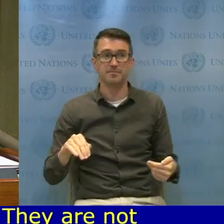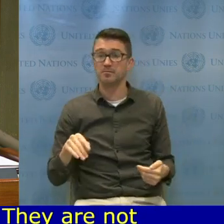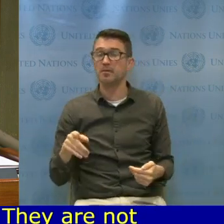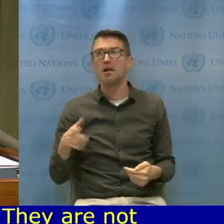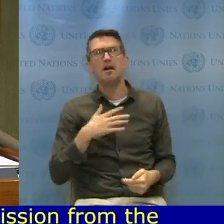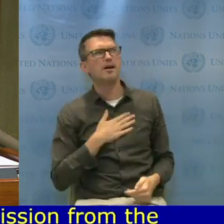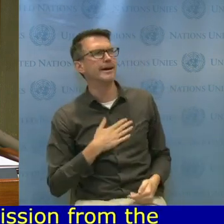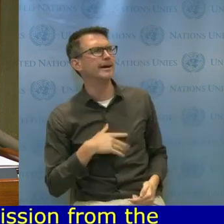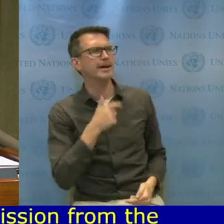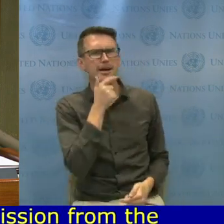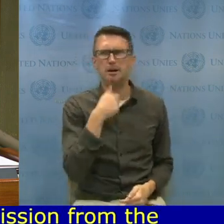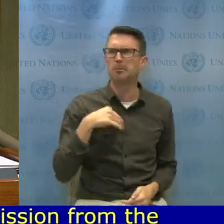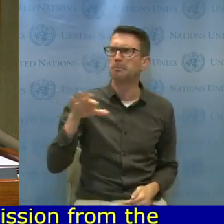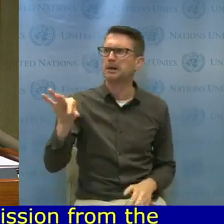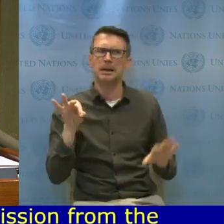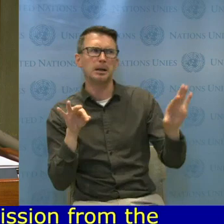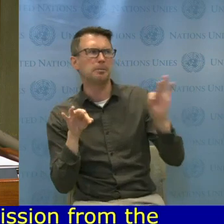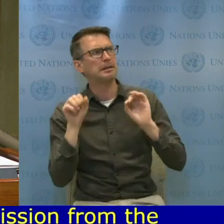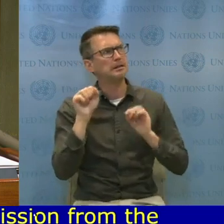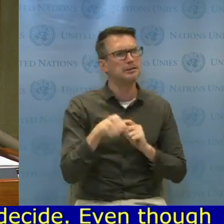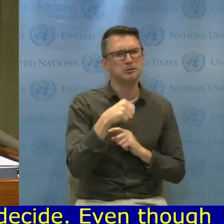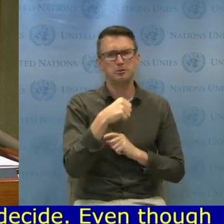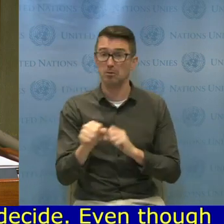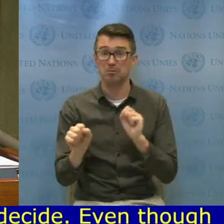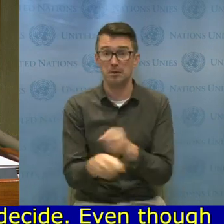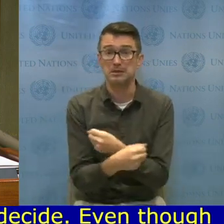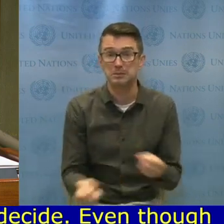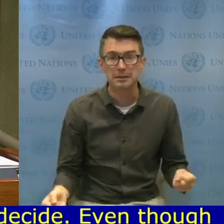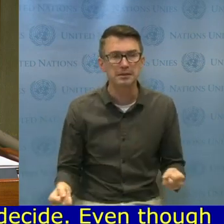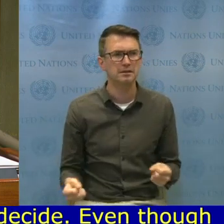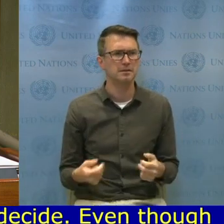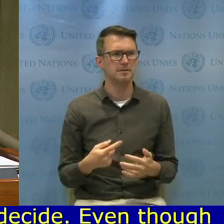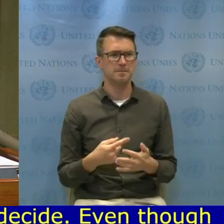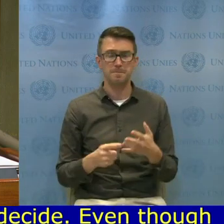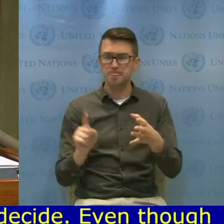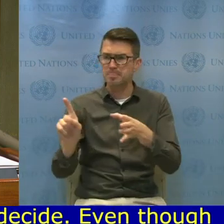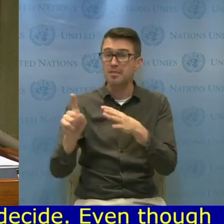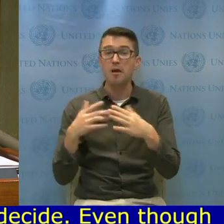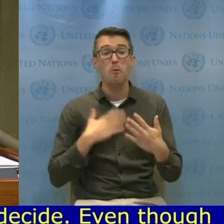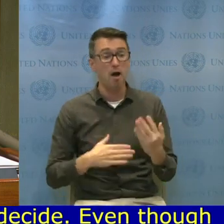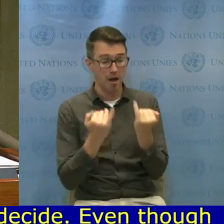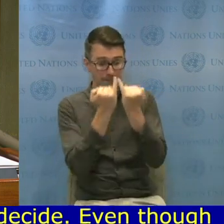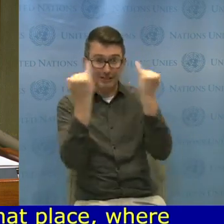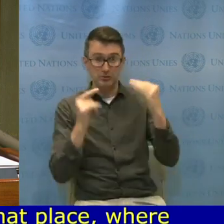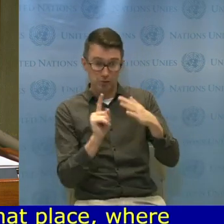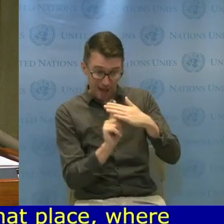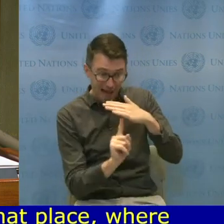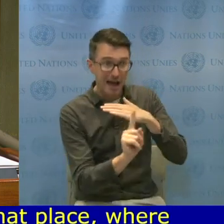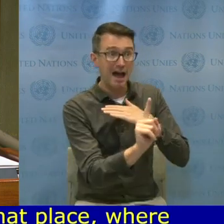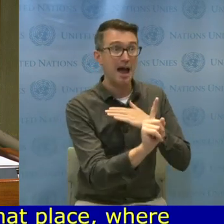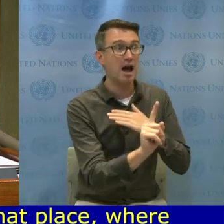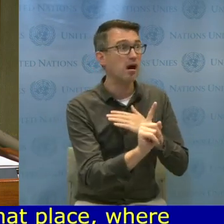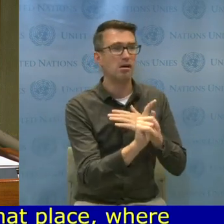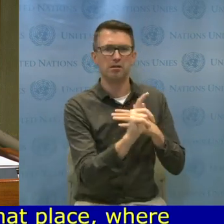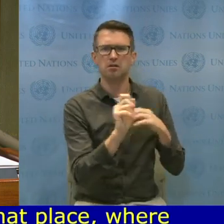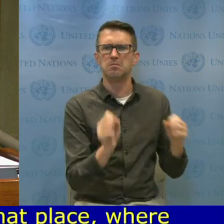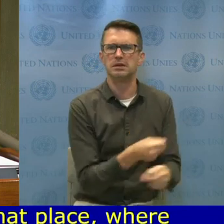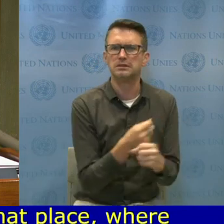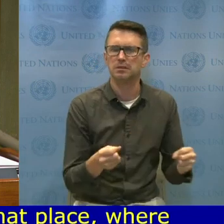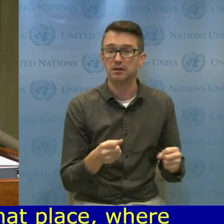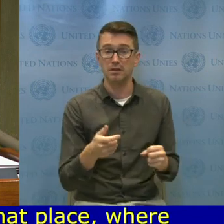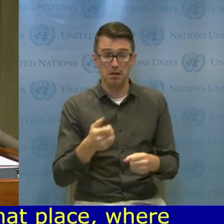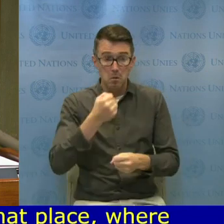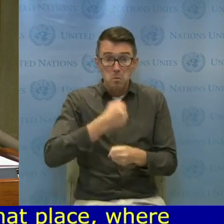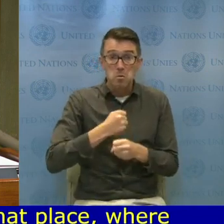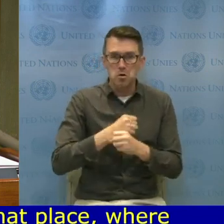They have no place to live, no work, no income, no social life. They have lived in isolation for years, and